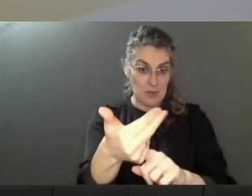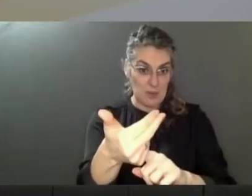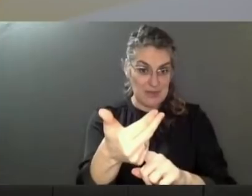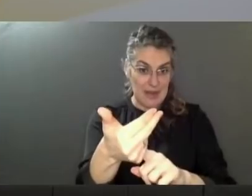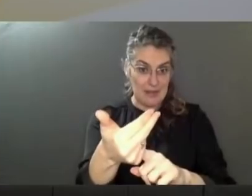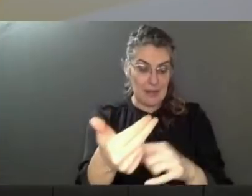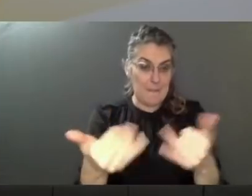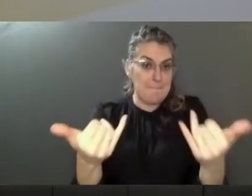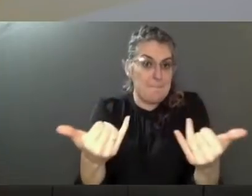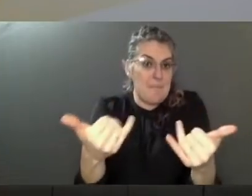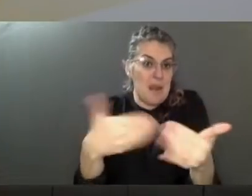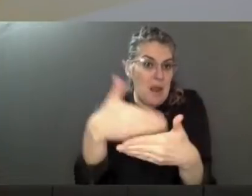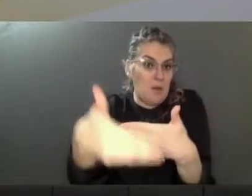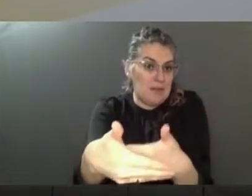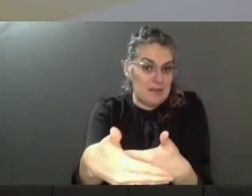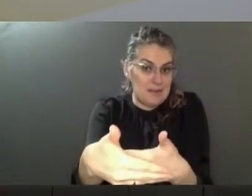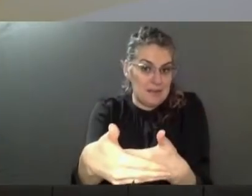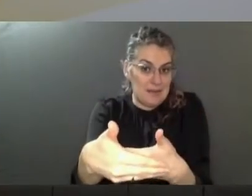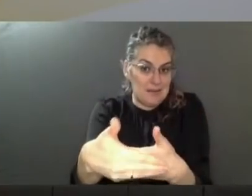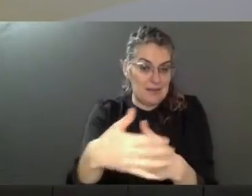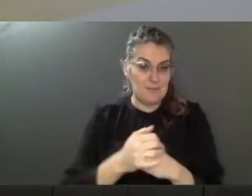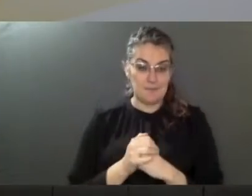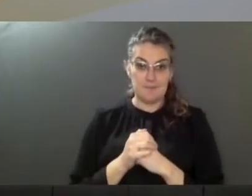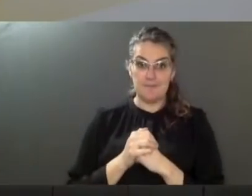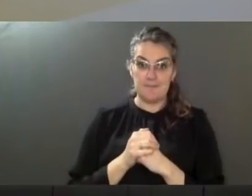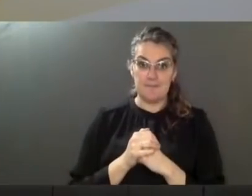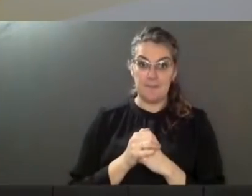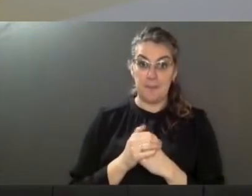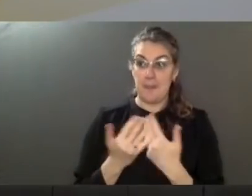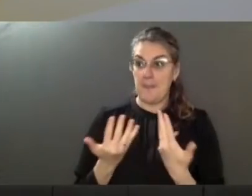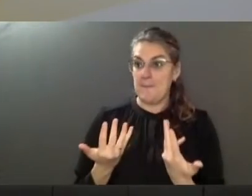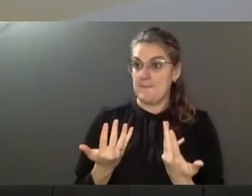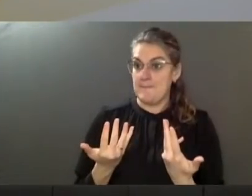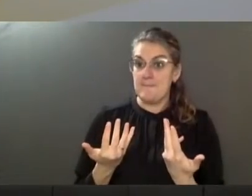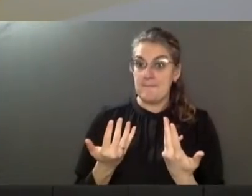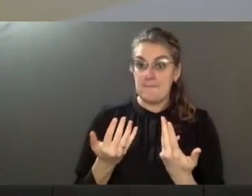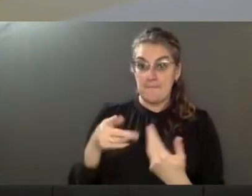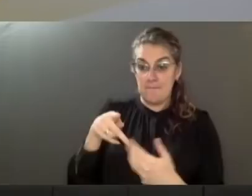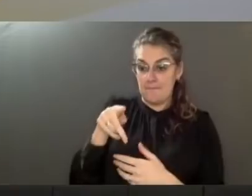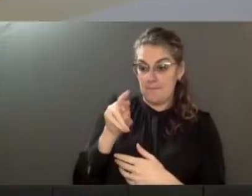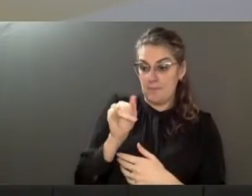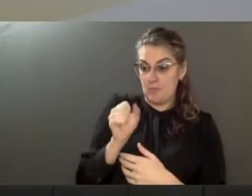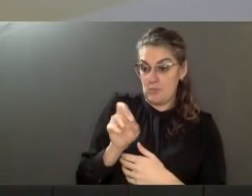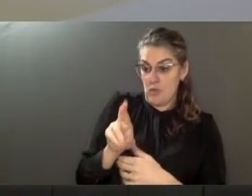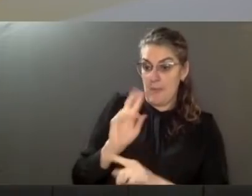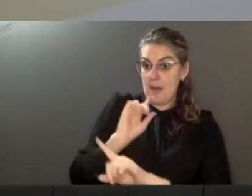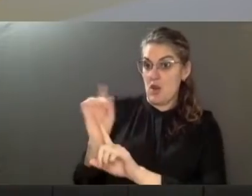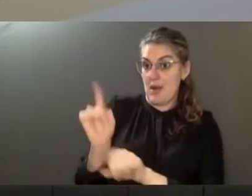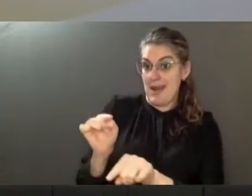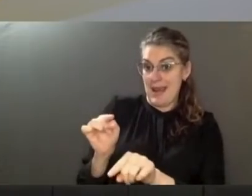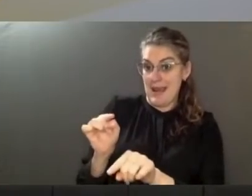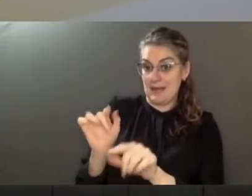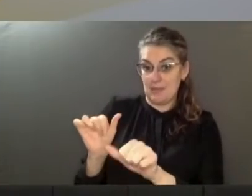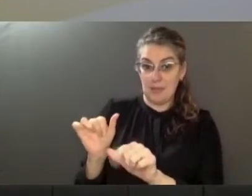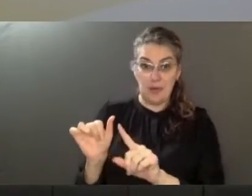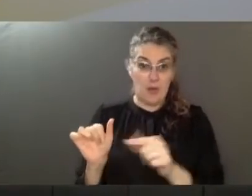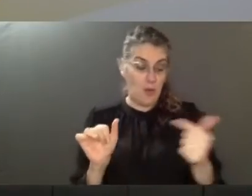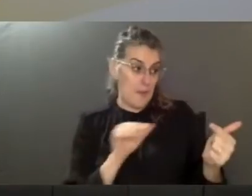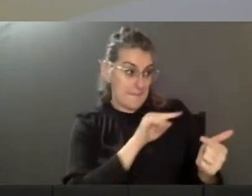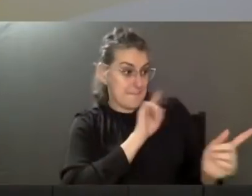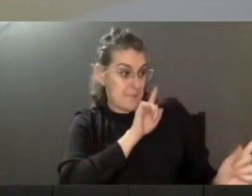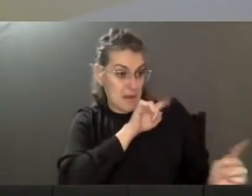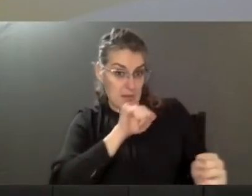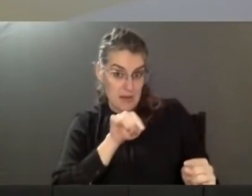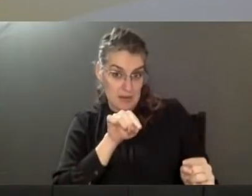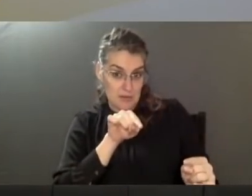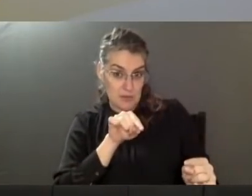residents? Hi, Louise. I mean, and the Premier may be able to answer this as well, because I know, or Marion, everyone's been